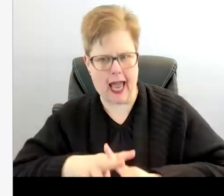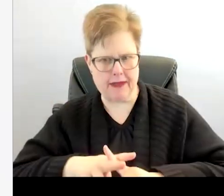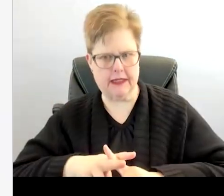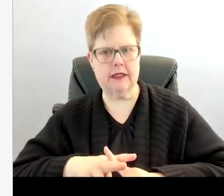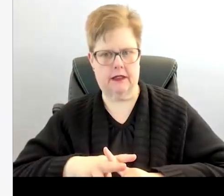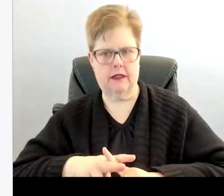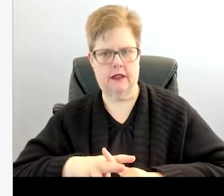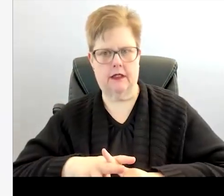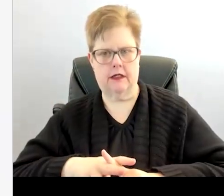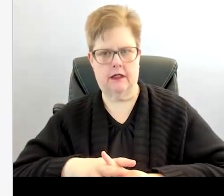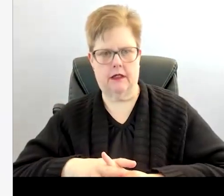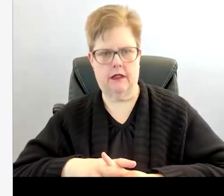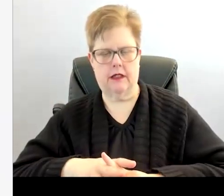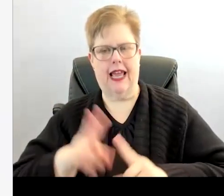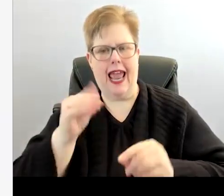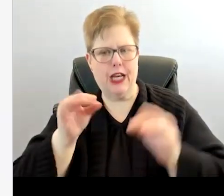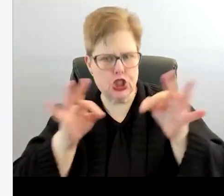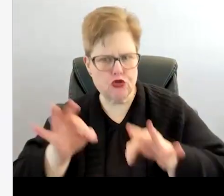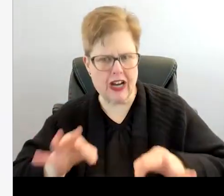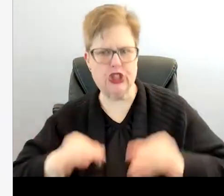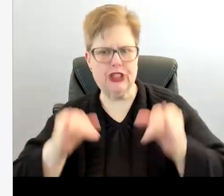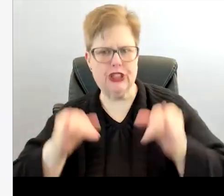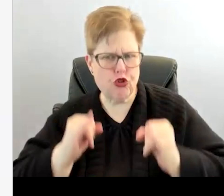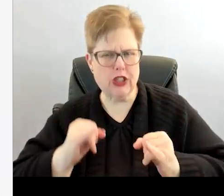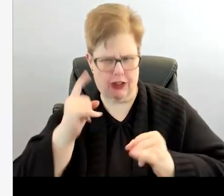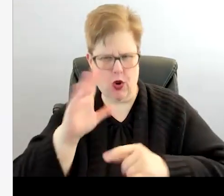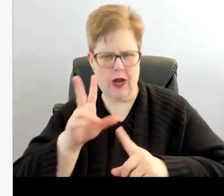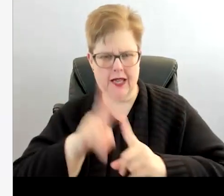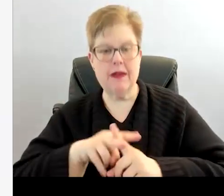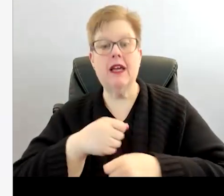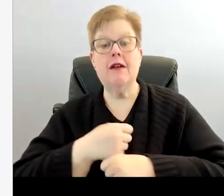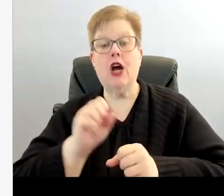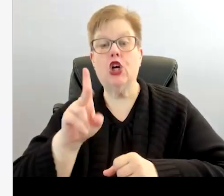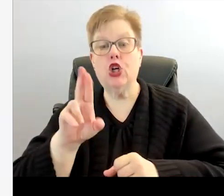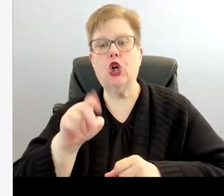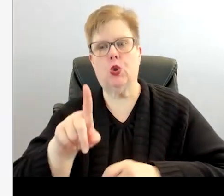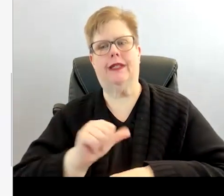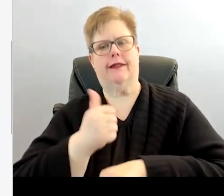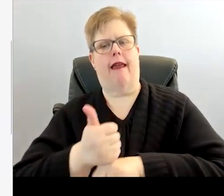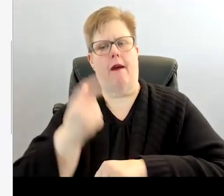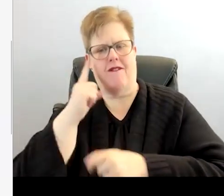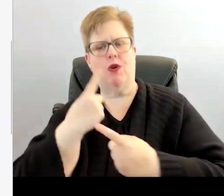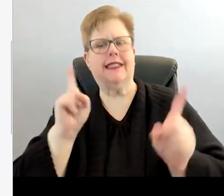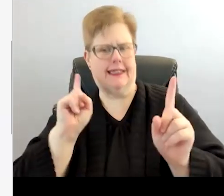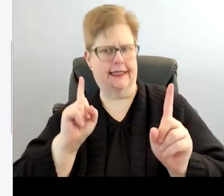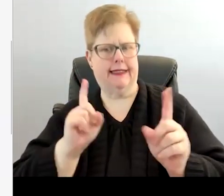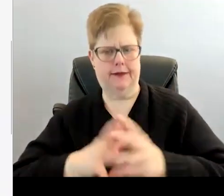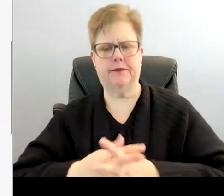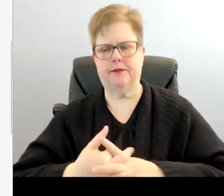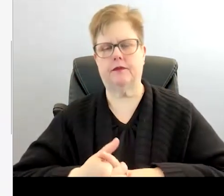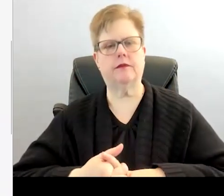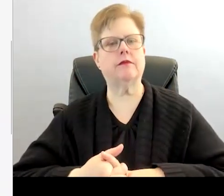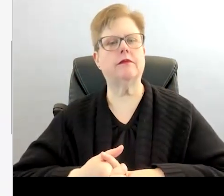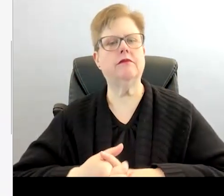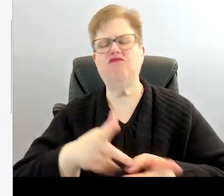assignment directions and instructions just to make sure that you set yourself up for success. And so this is